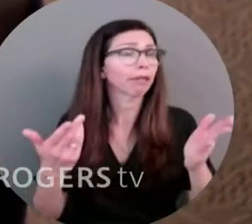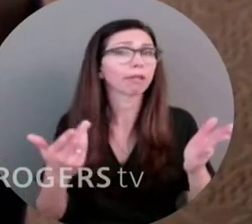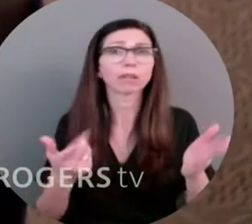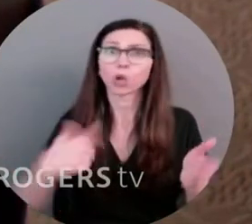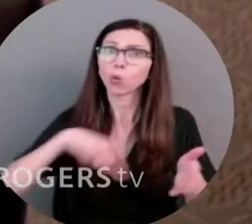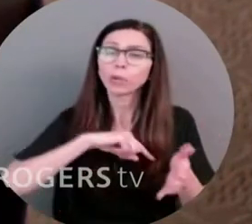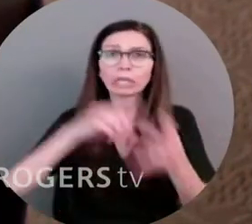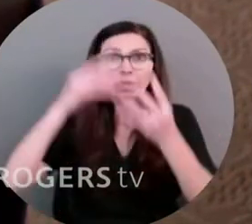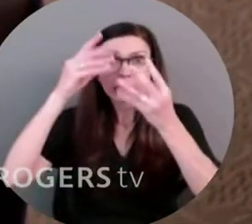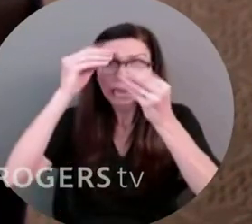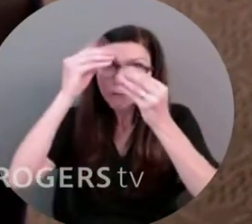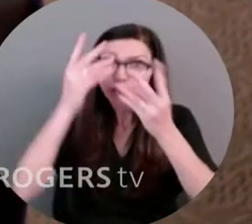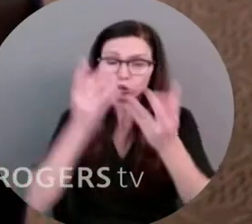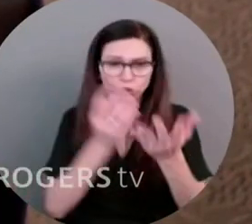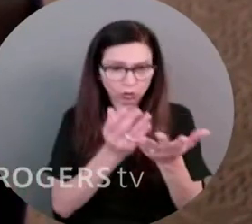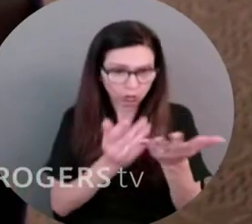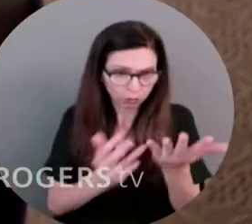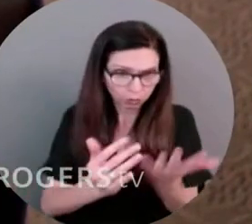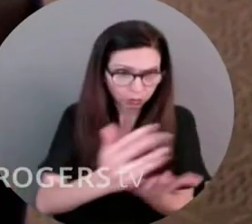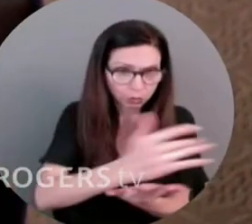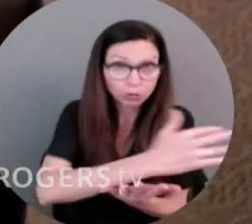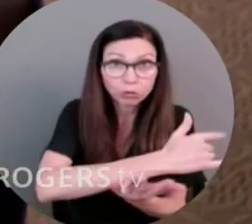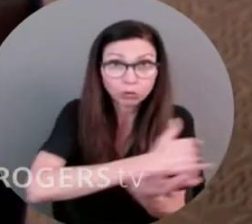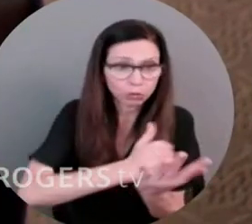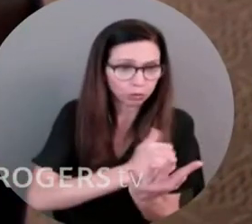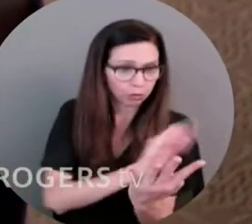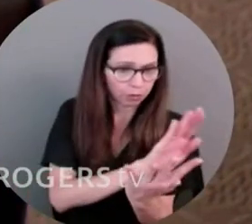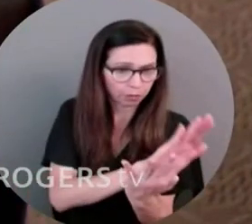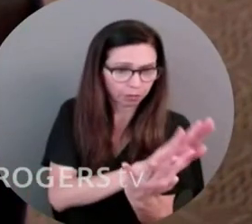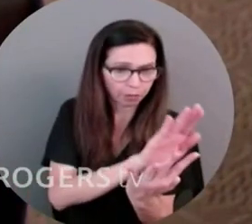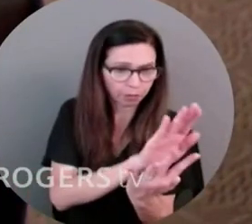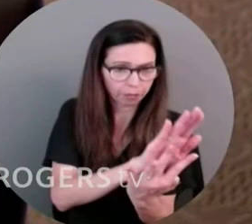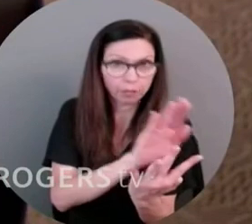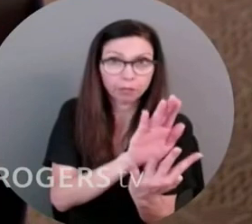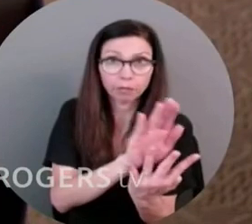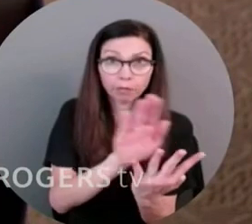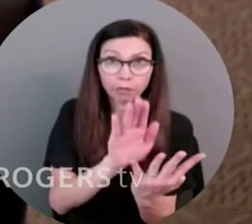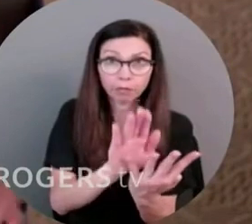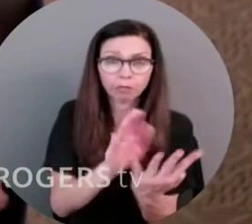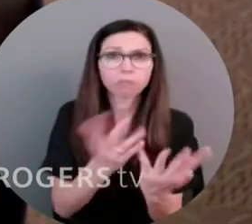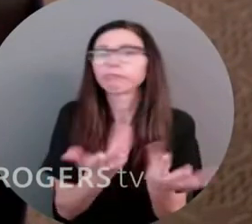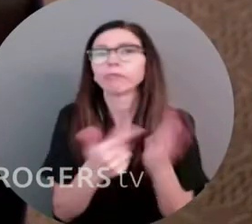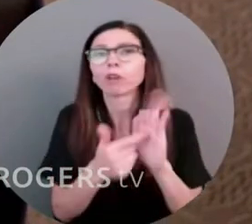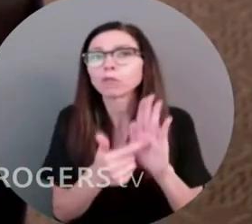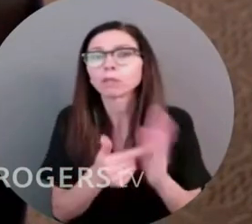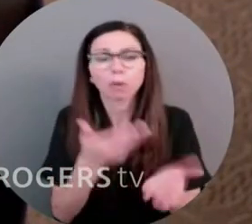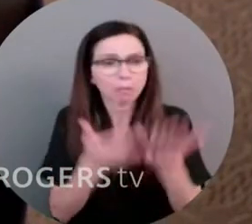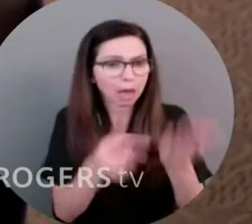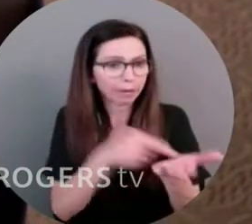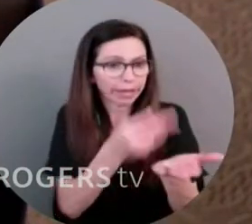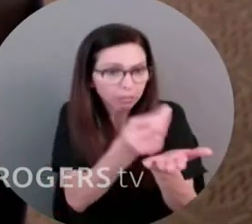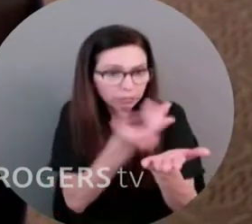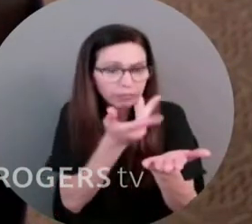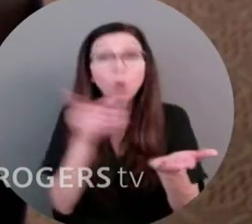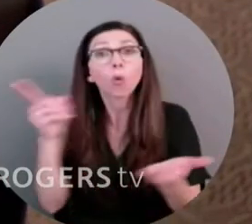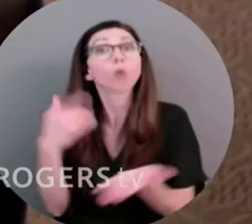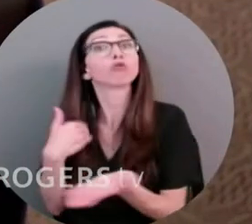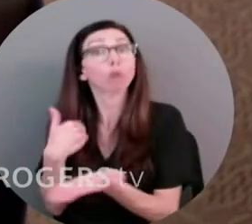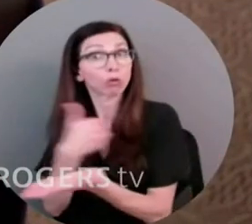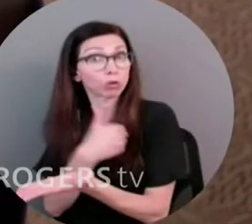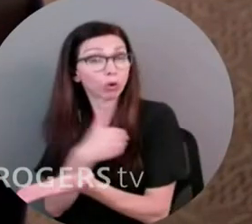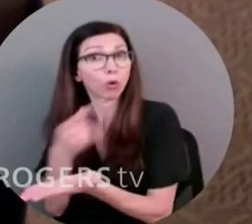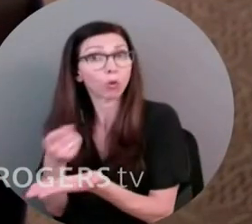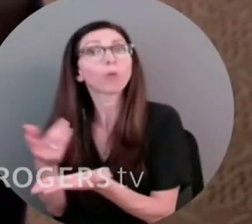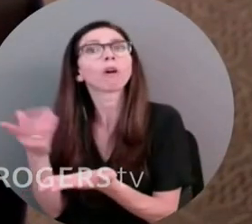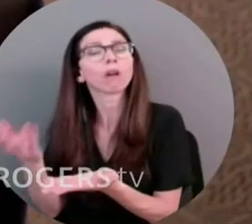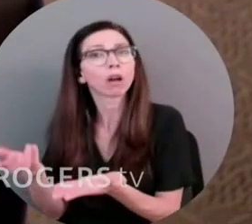different categories or dimensions of the response may show, for instance, in the GTA, that there is more of a pressure